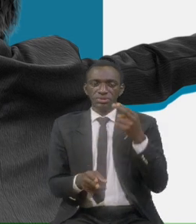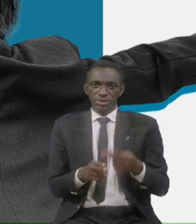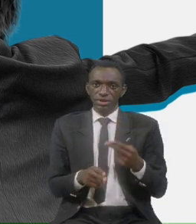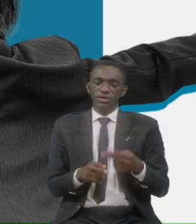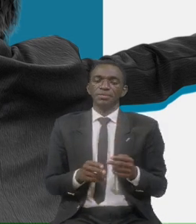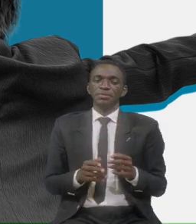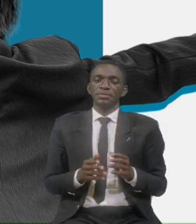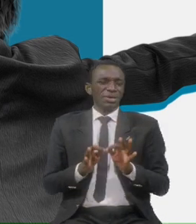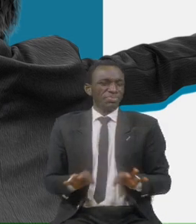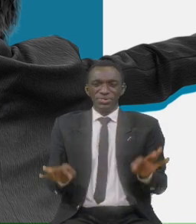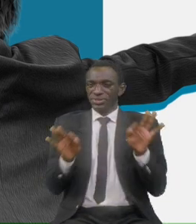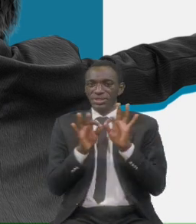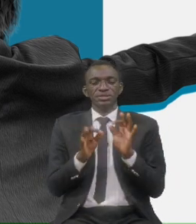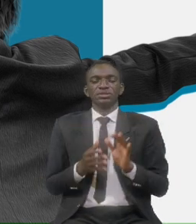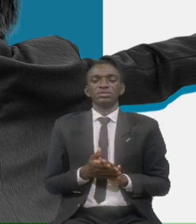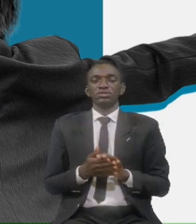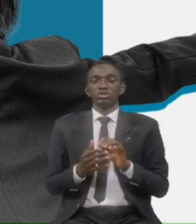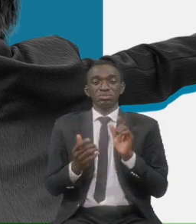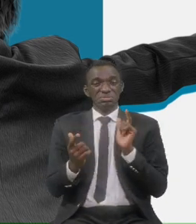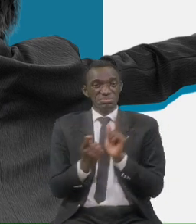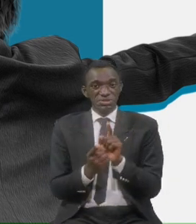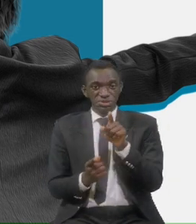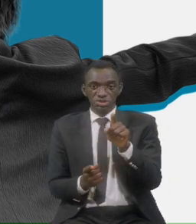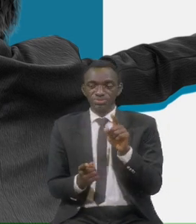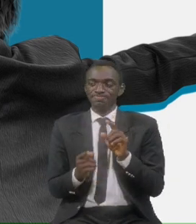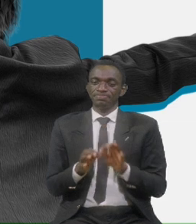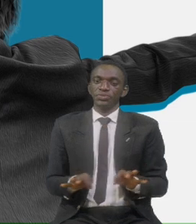getting into contact with you after today.